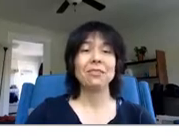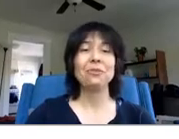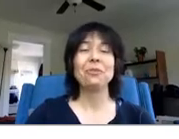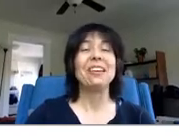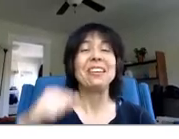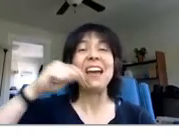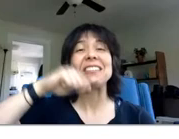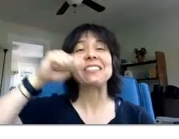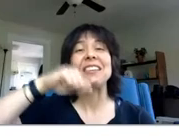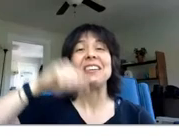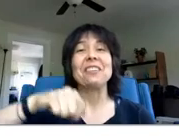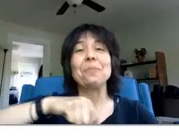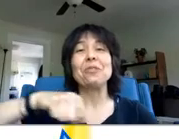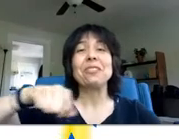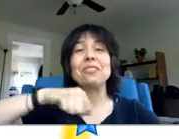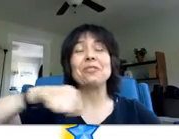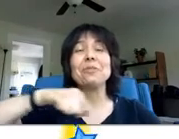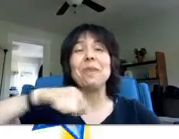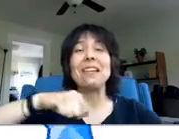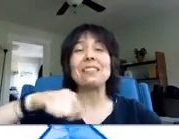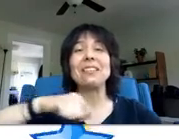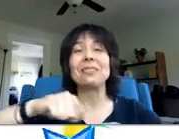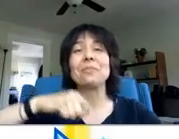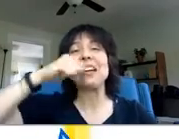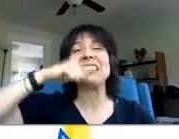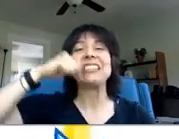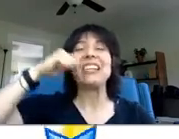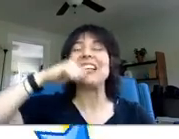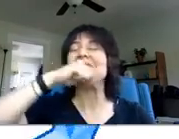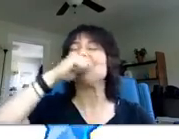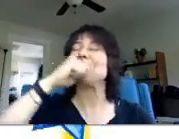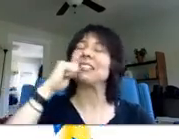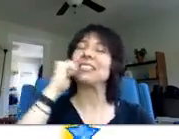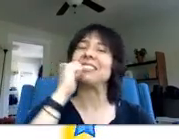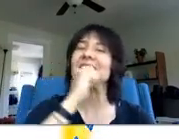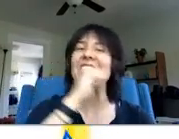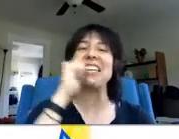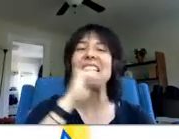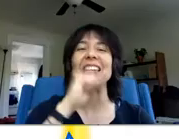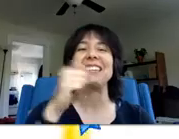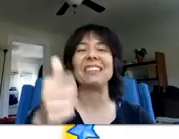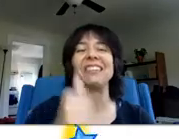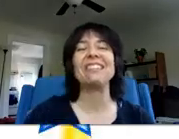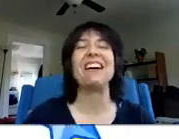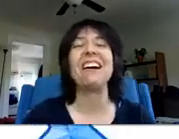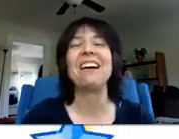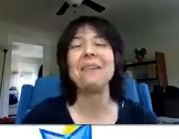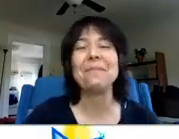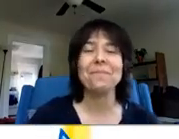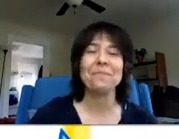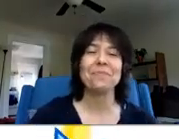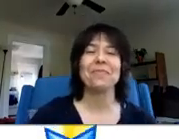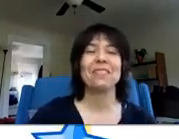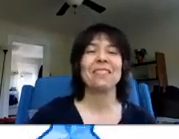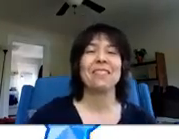A tooth. Yes, you put the toothpaste on the brush and you brush your teeth. Good job.